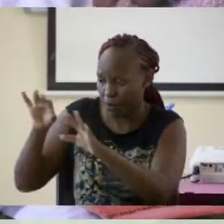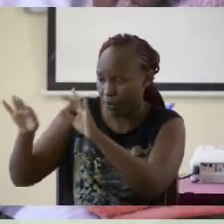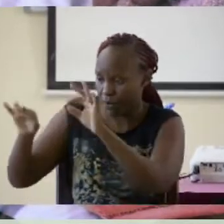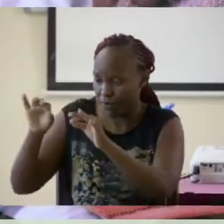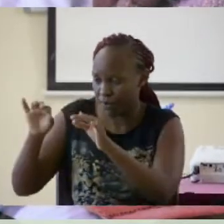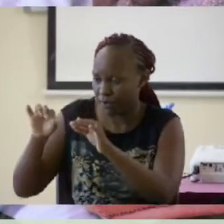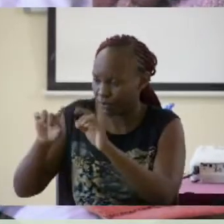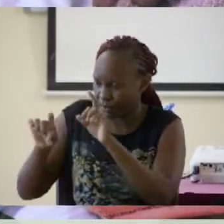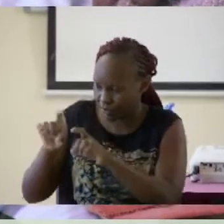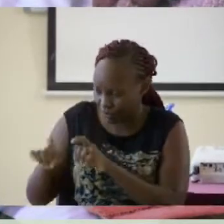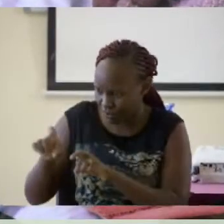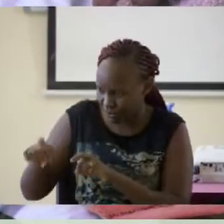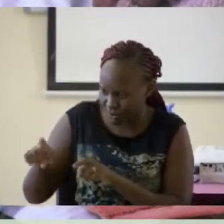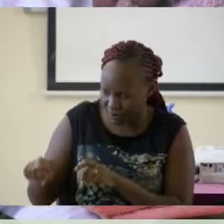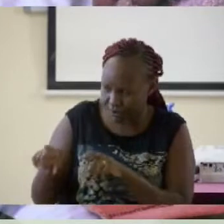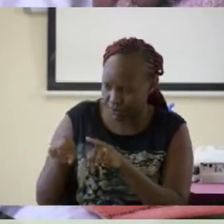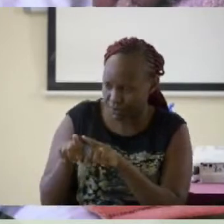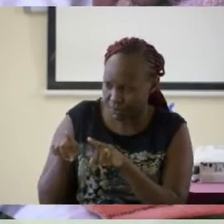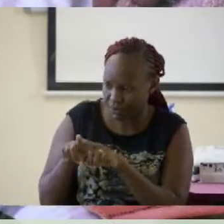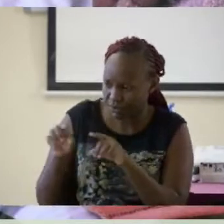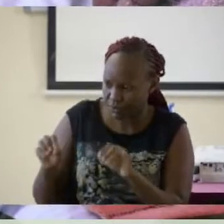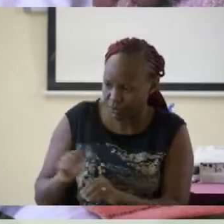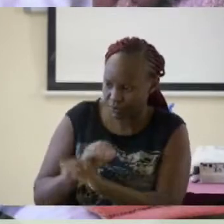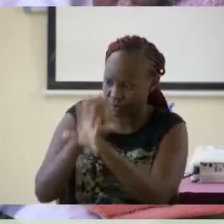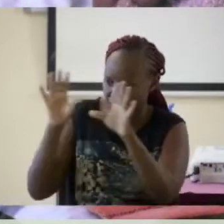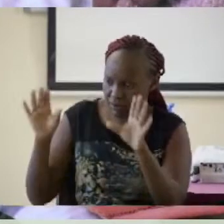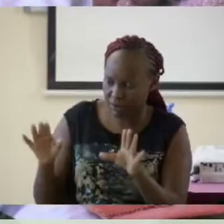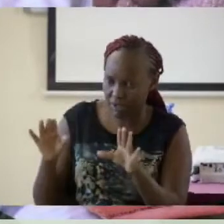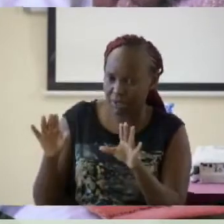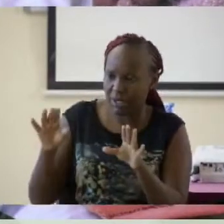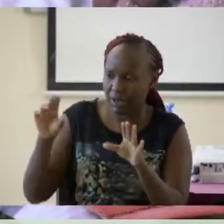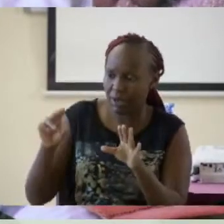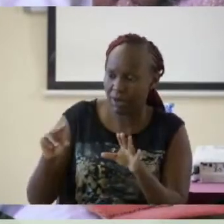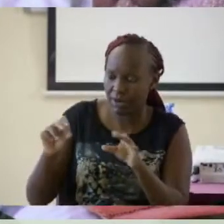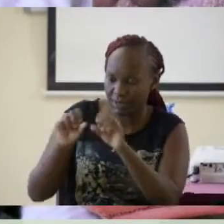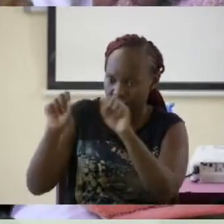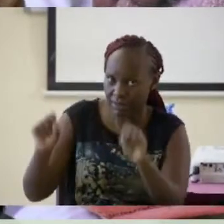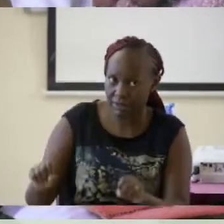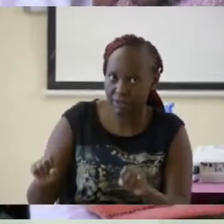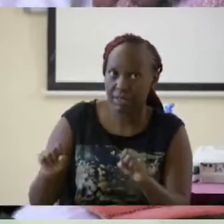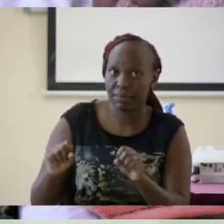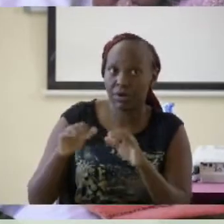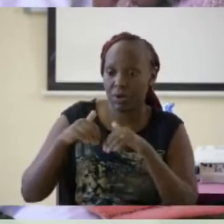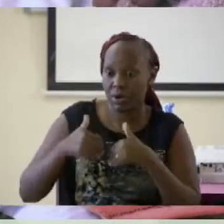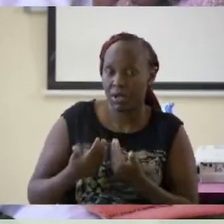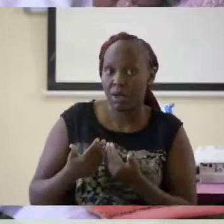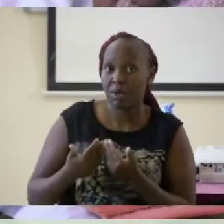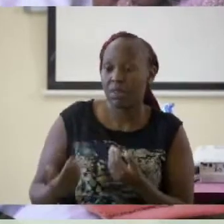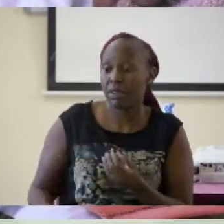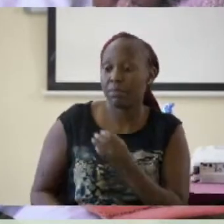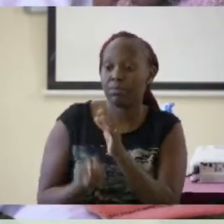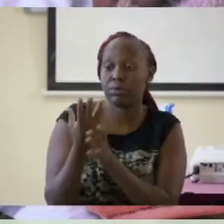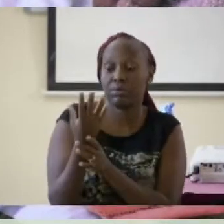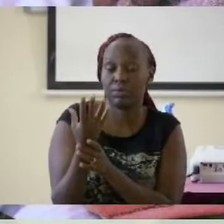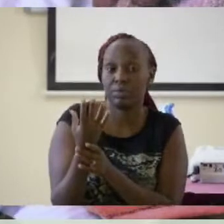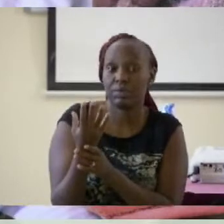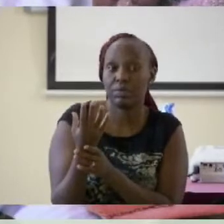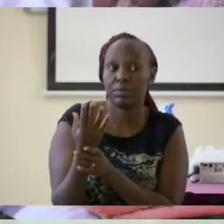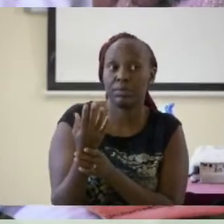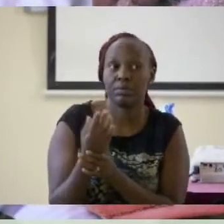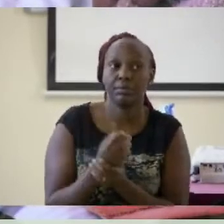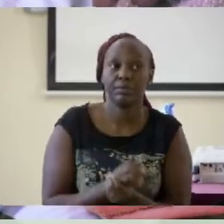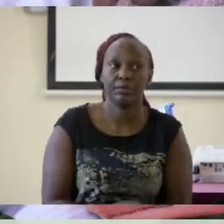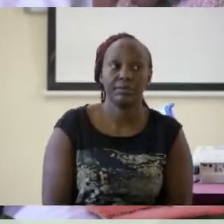be questioned, and there should be clear and known mechanisms on how they come to be. And then as I wind